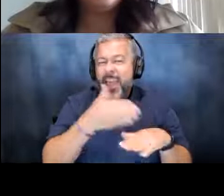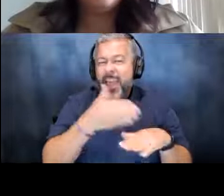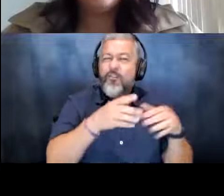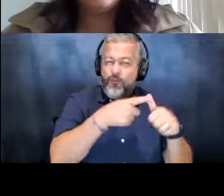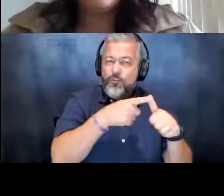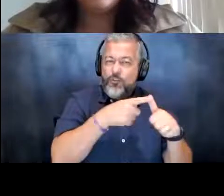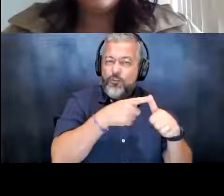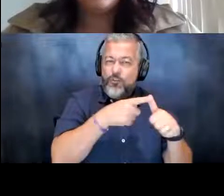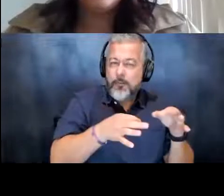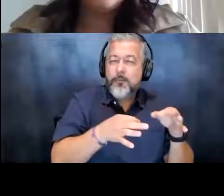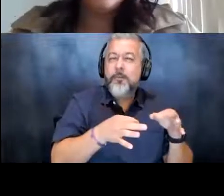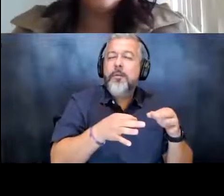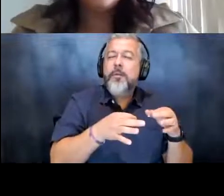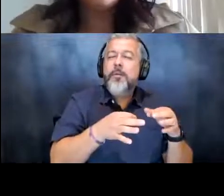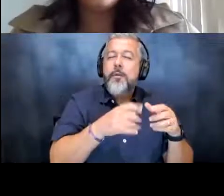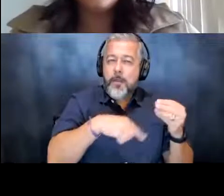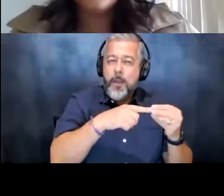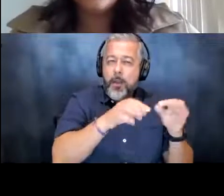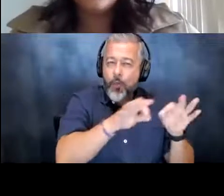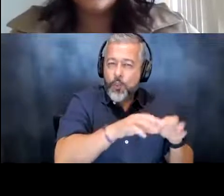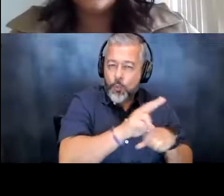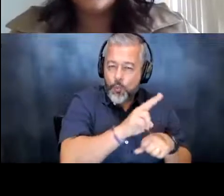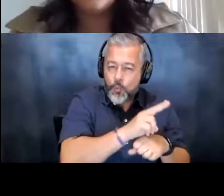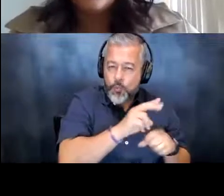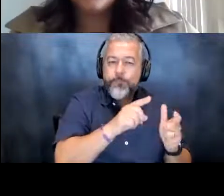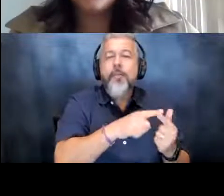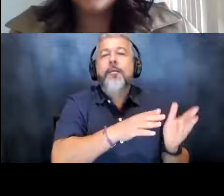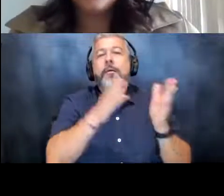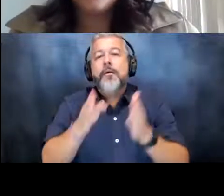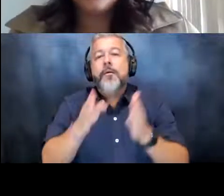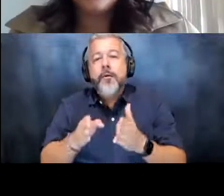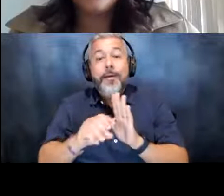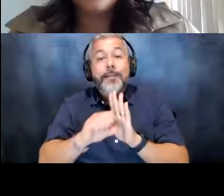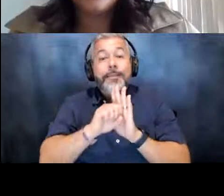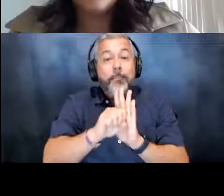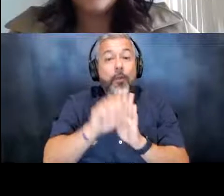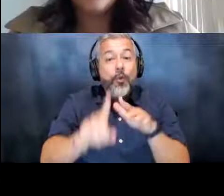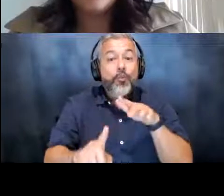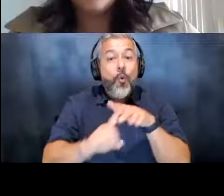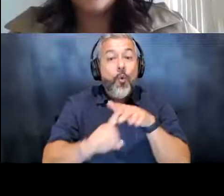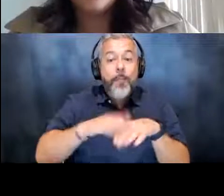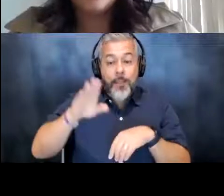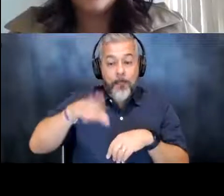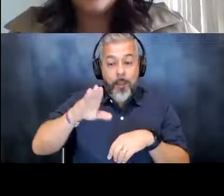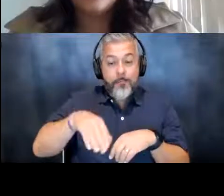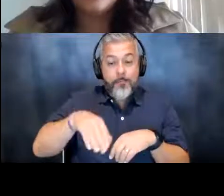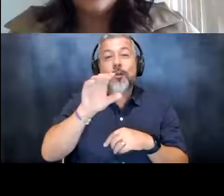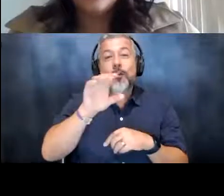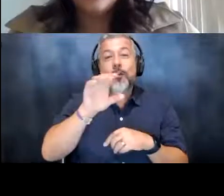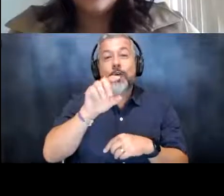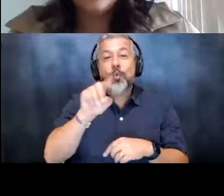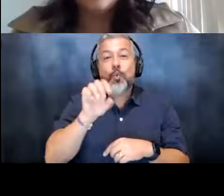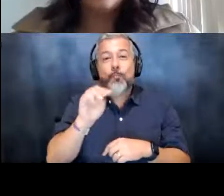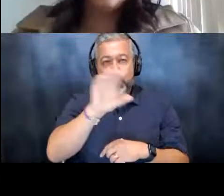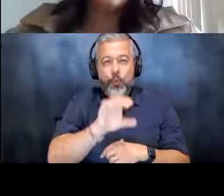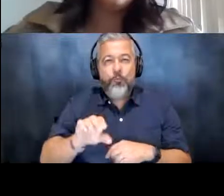the rundown here, a symbol will show up at the bottom of your Zoom screen that looks